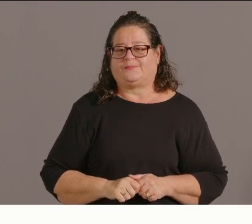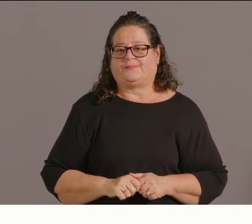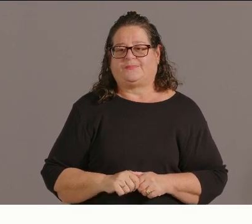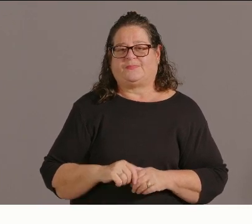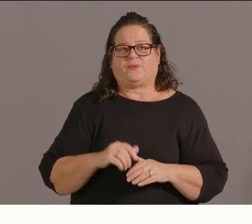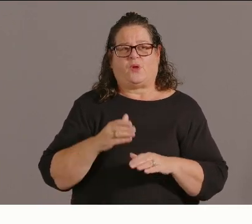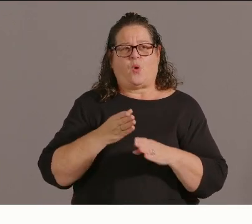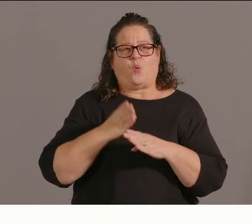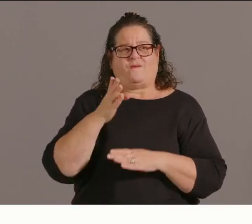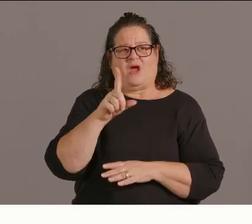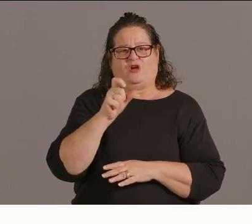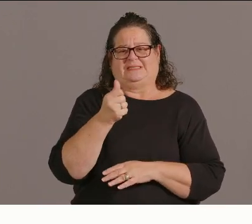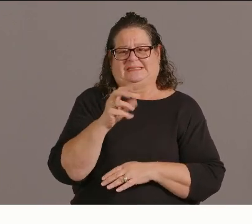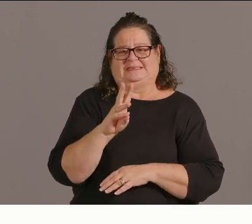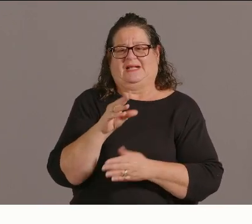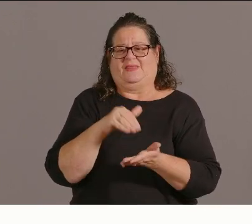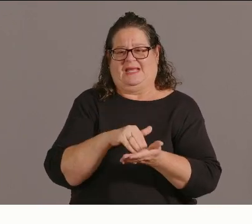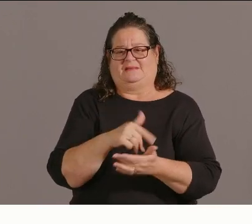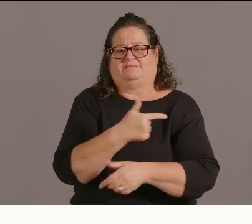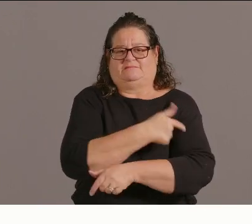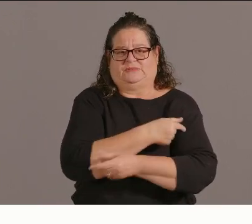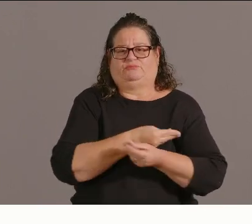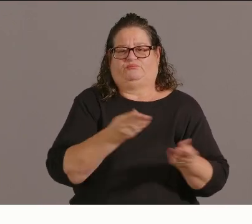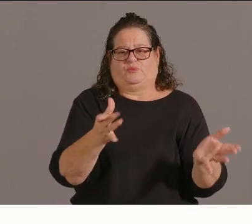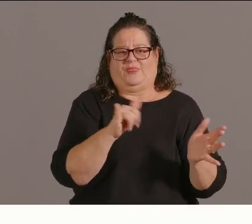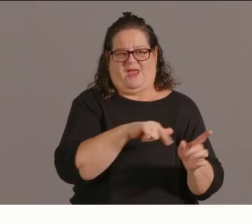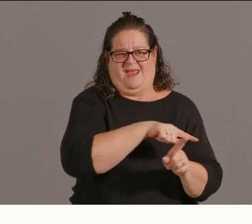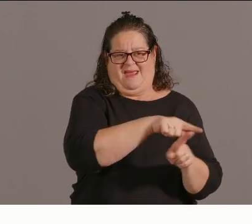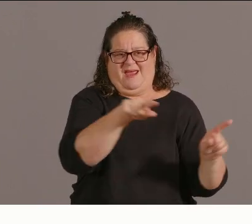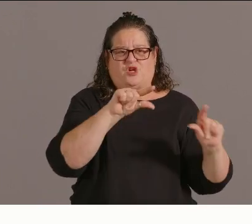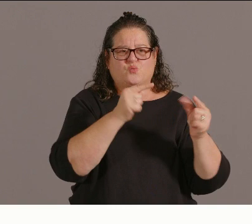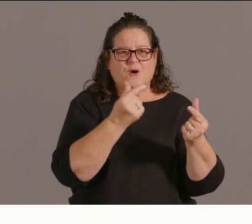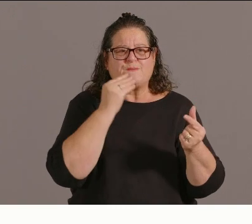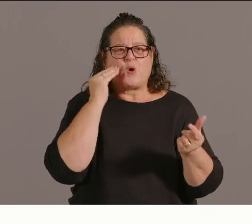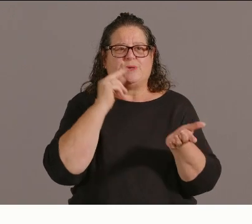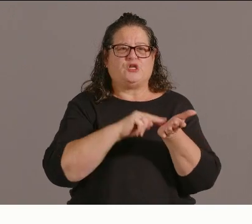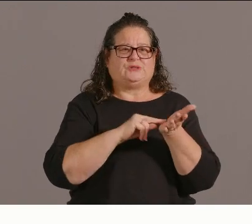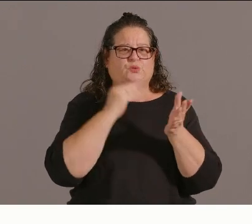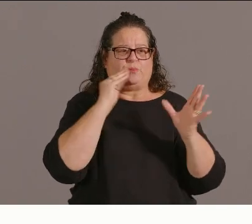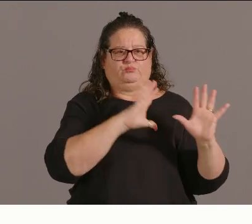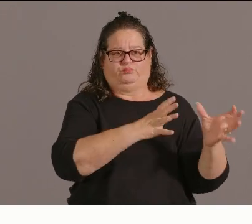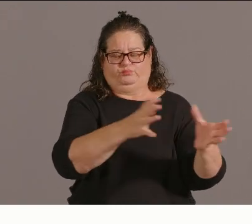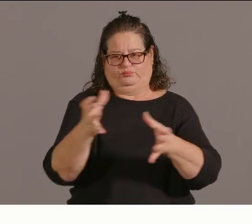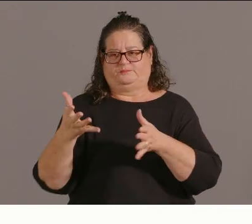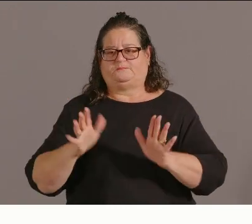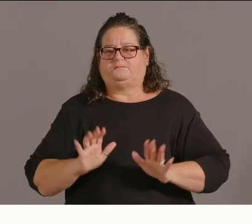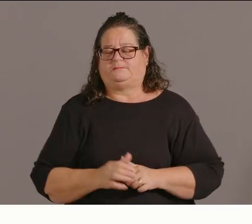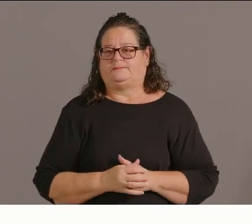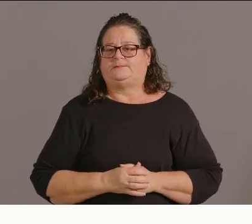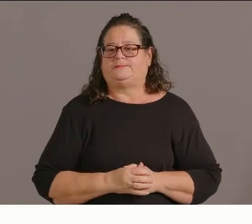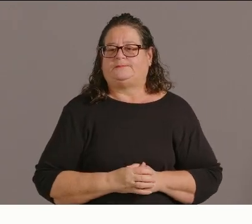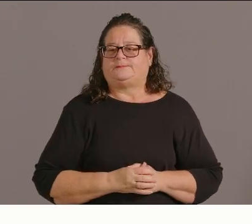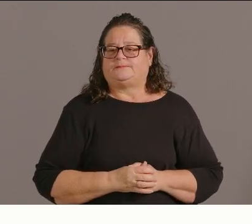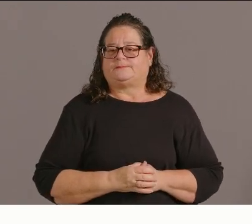116,000 doses administered so far, and they continue to work on our second tier of